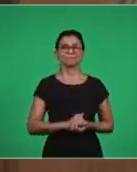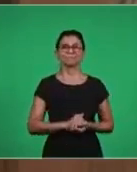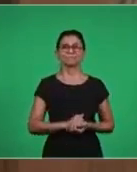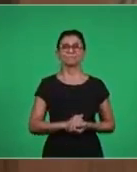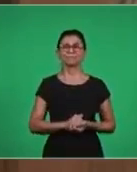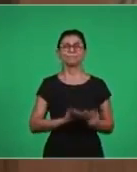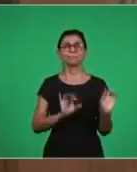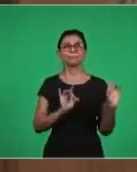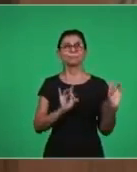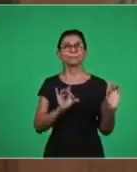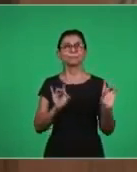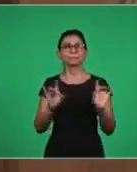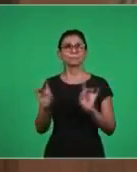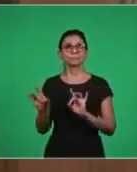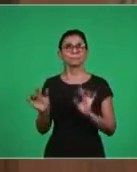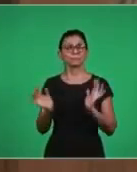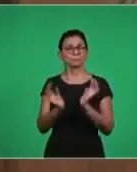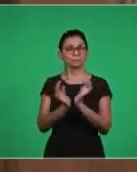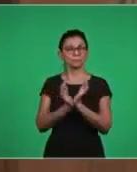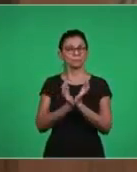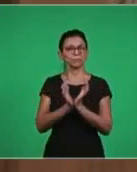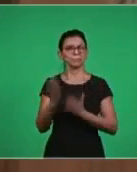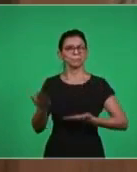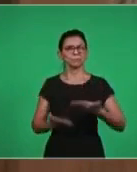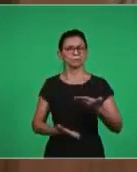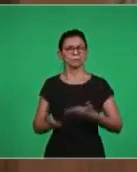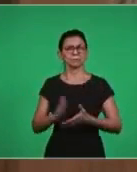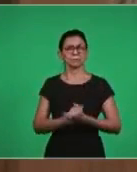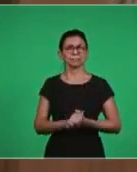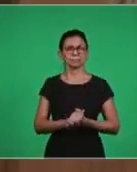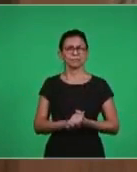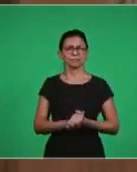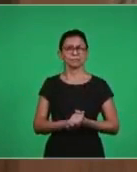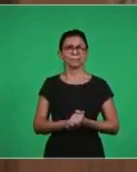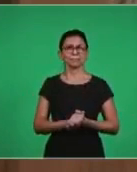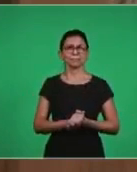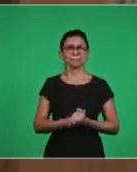make reference here especially to a group of brethren from Paraná,